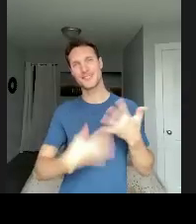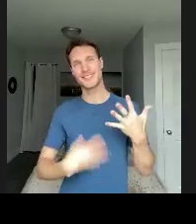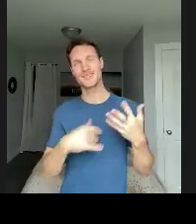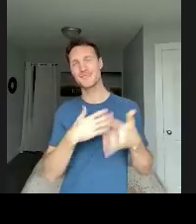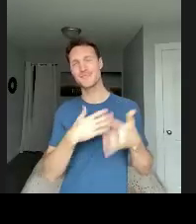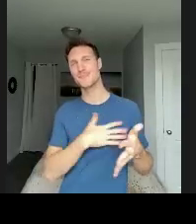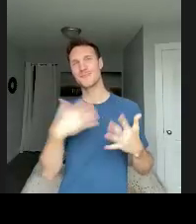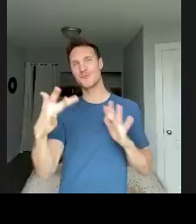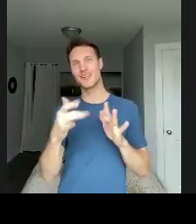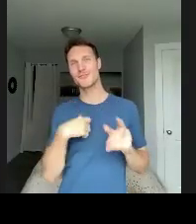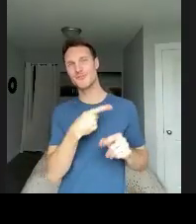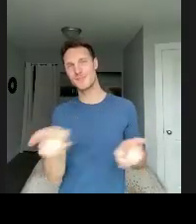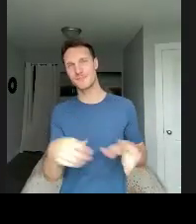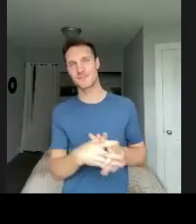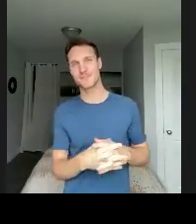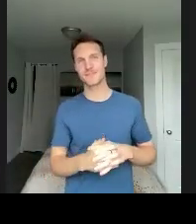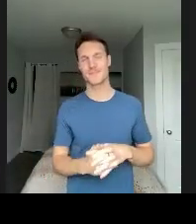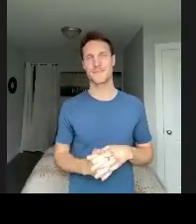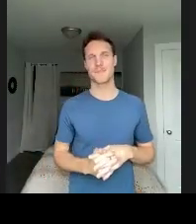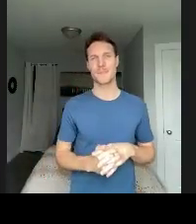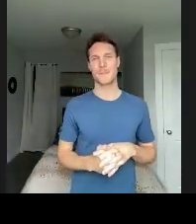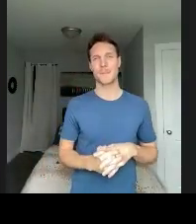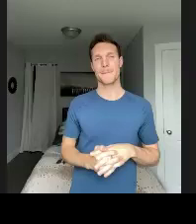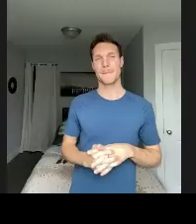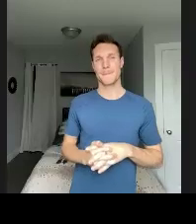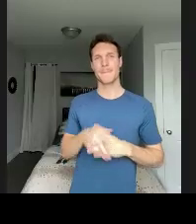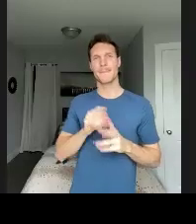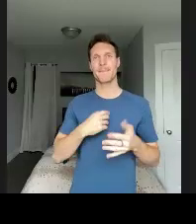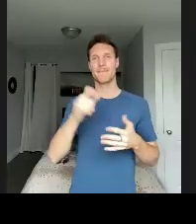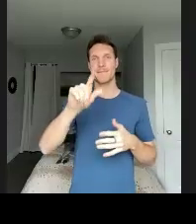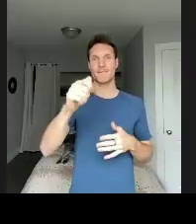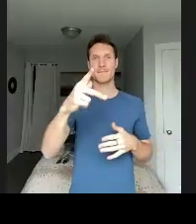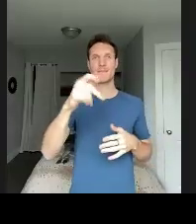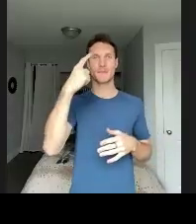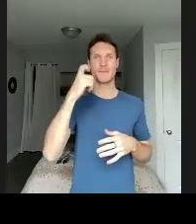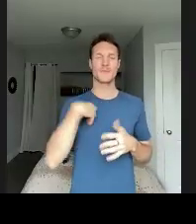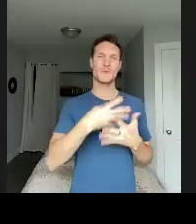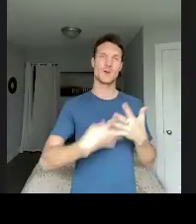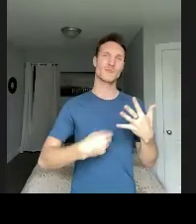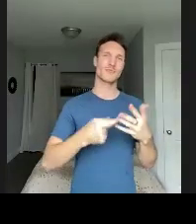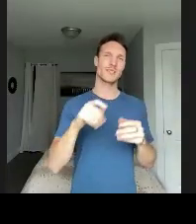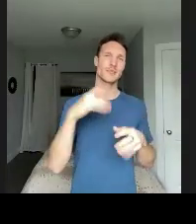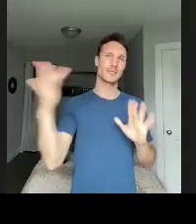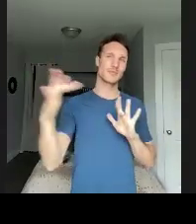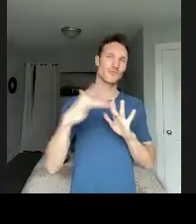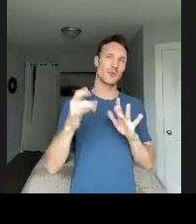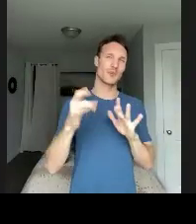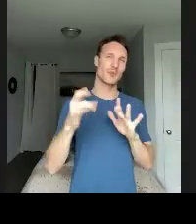and add your name so that the invitations and link for registration gets sent directly to your inbox.